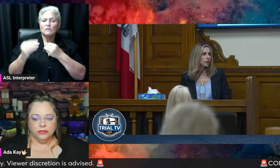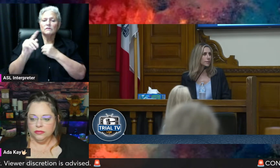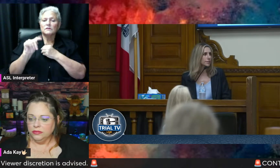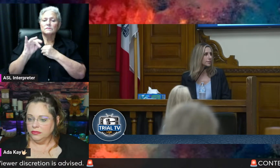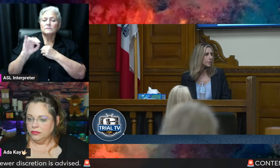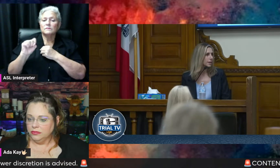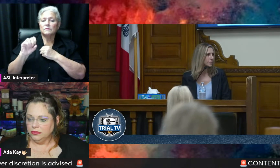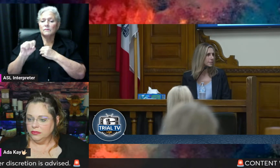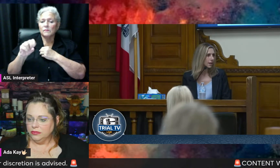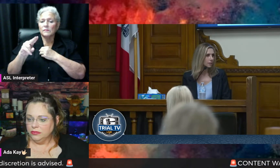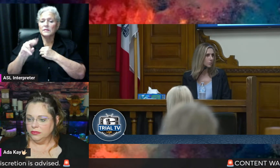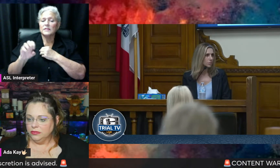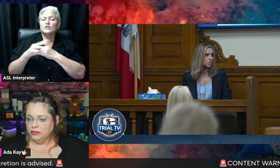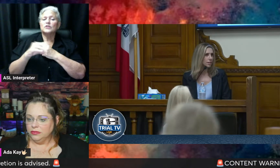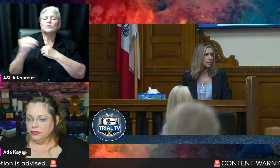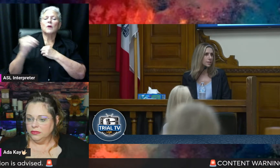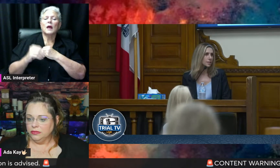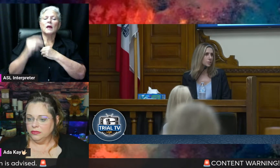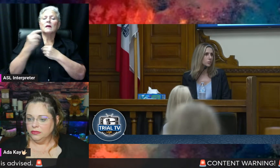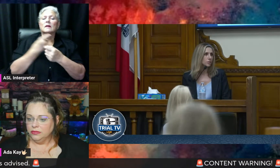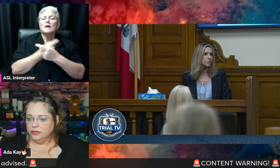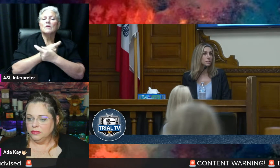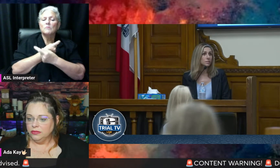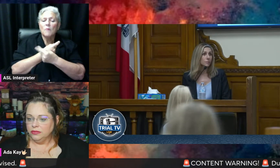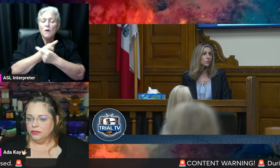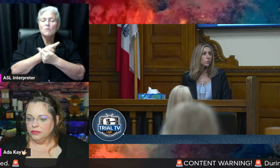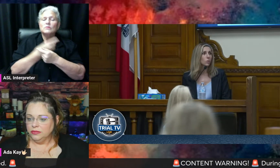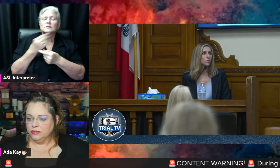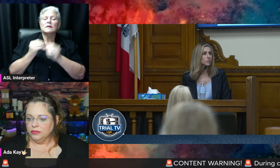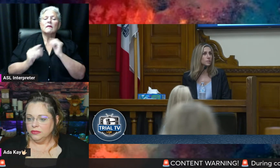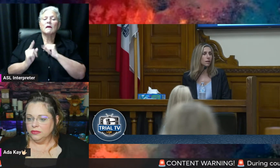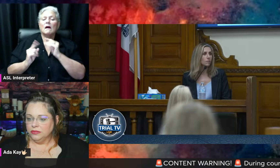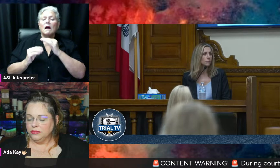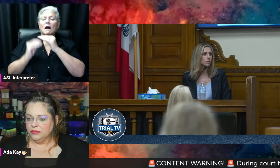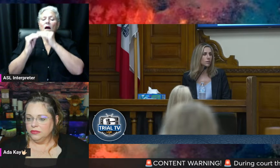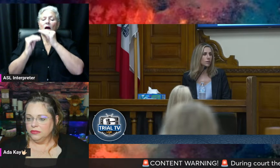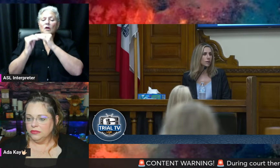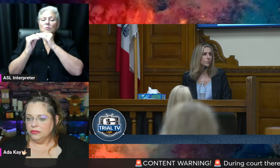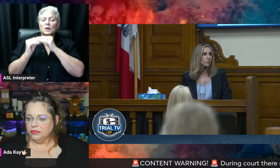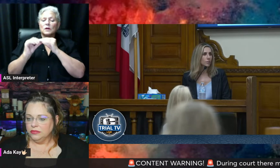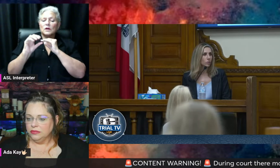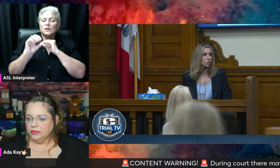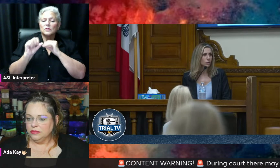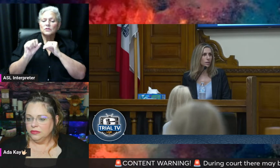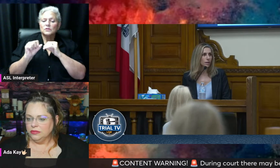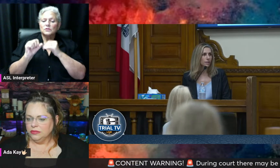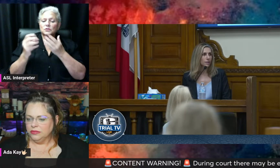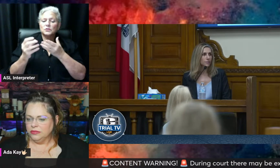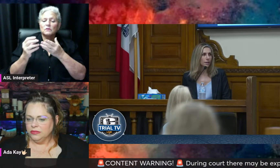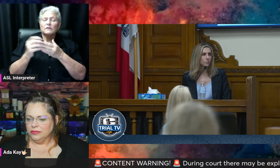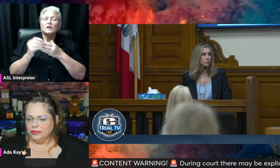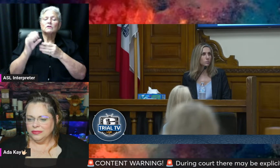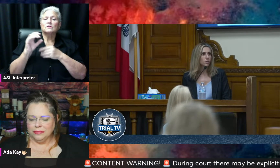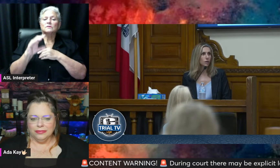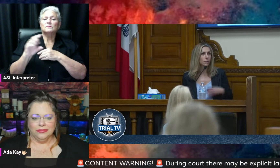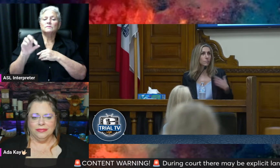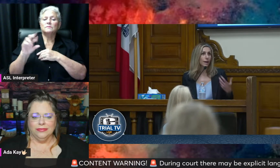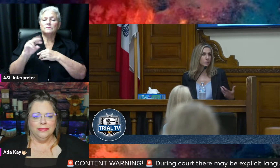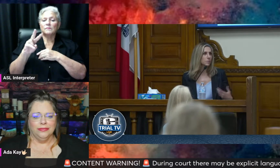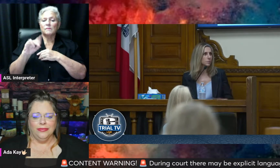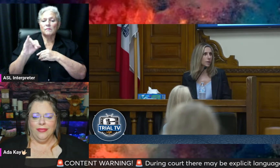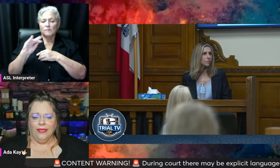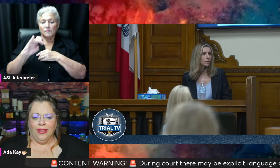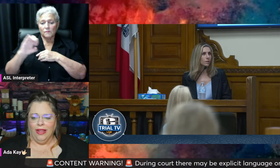cervical spine. I did not appreciate any injury to the spinal cord itself, and those had